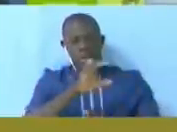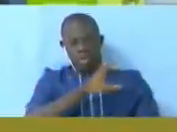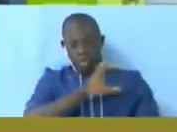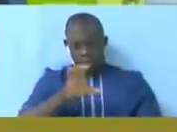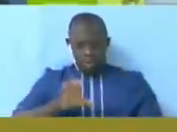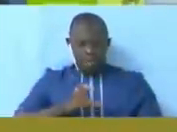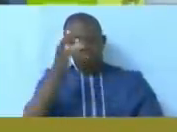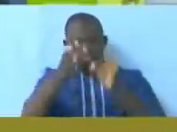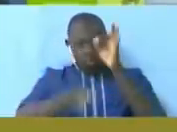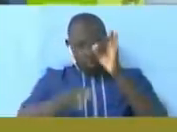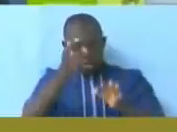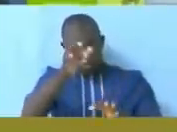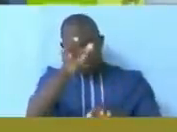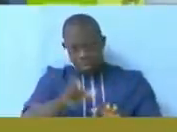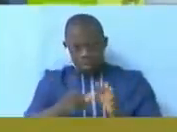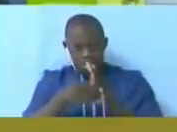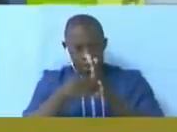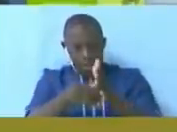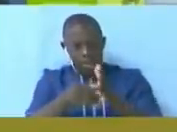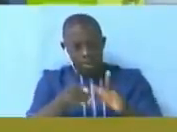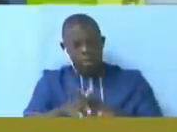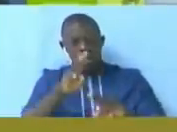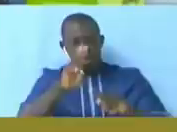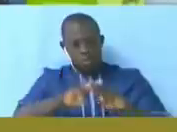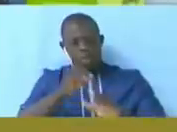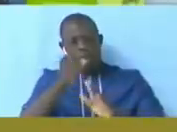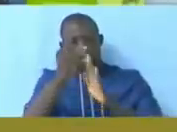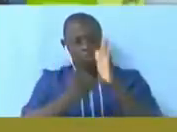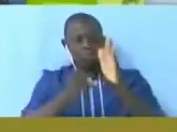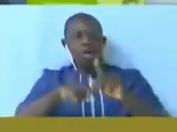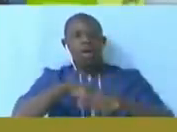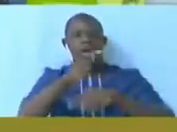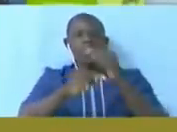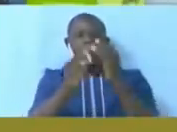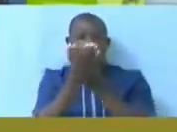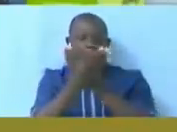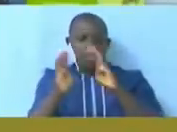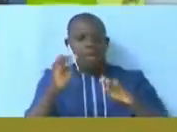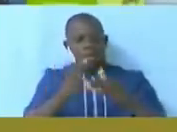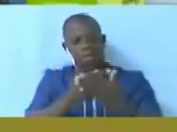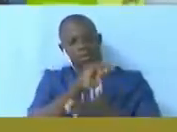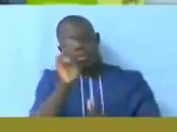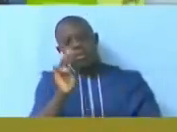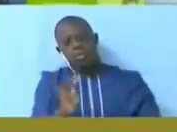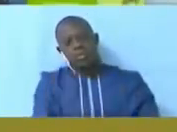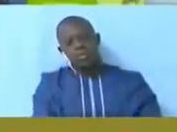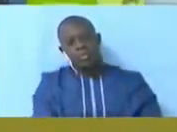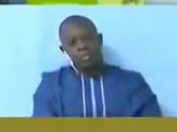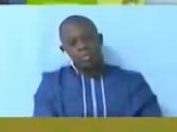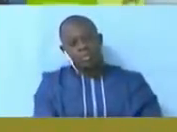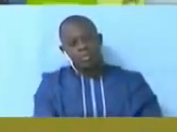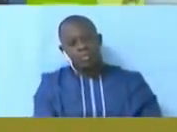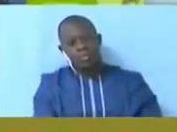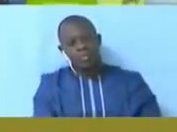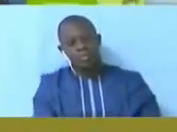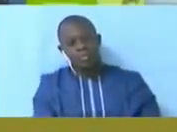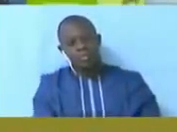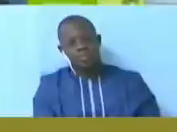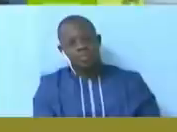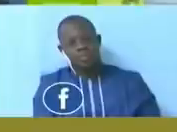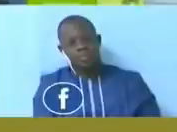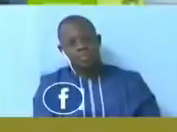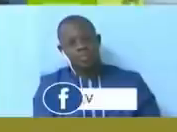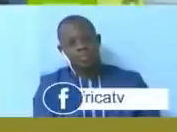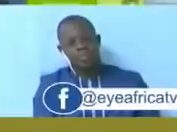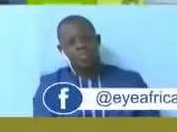issue of bail. Chief Justice la office bail. And I expressly ordered that